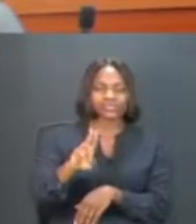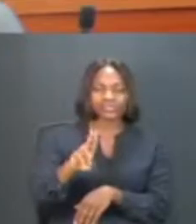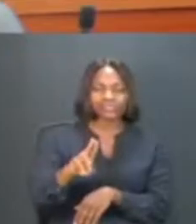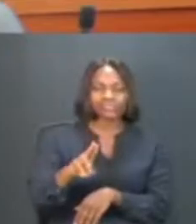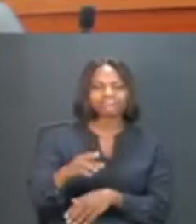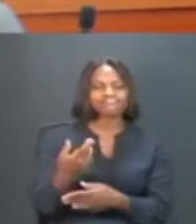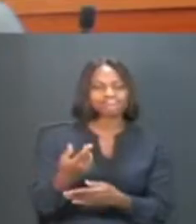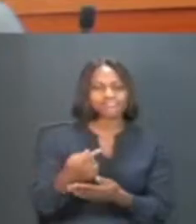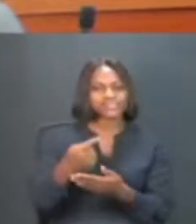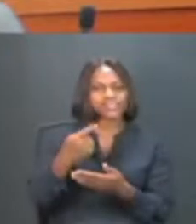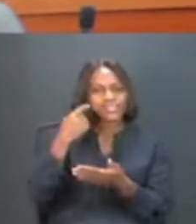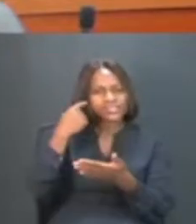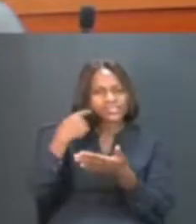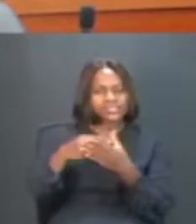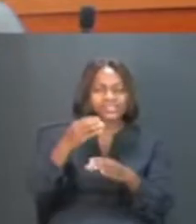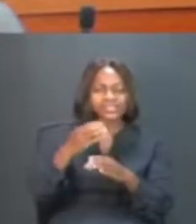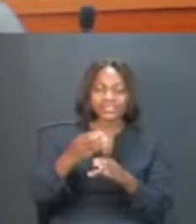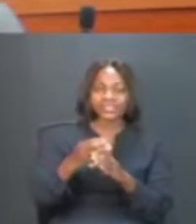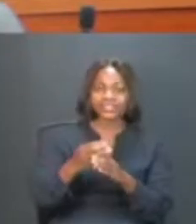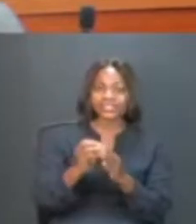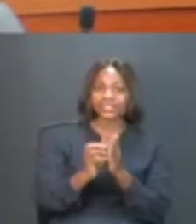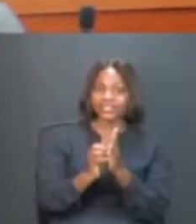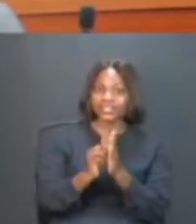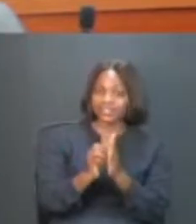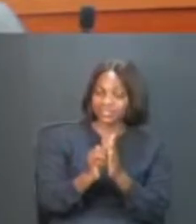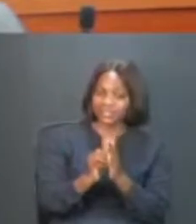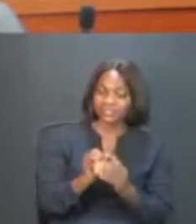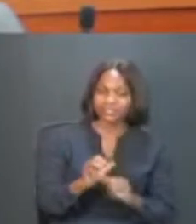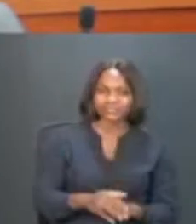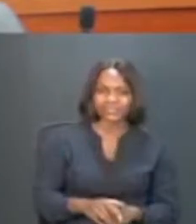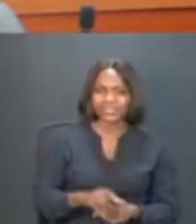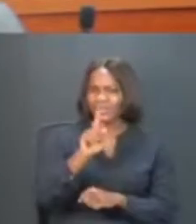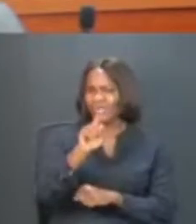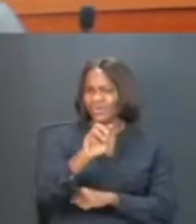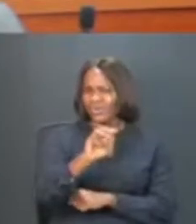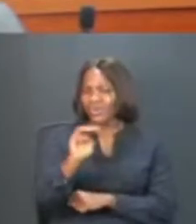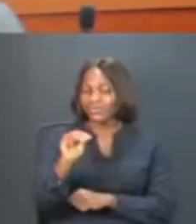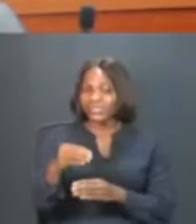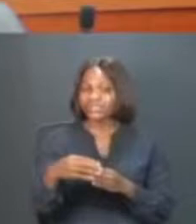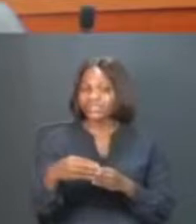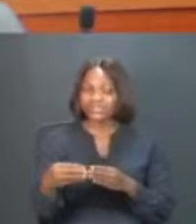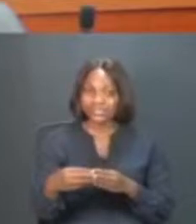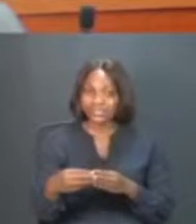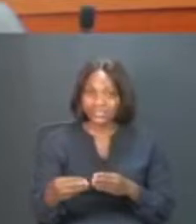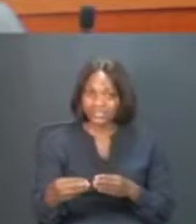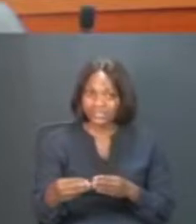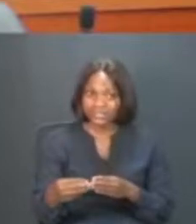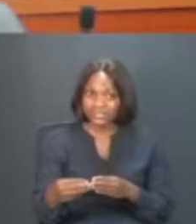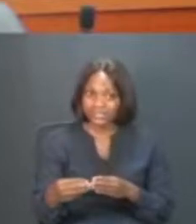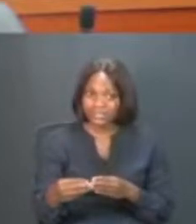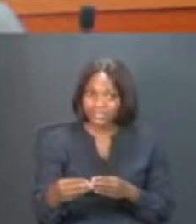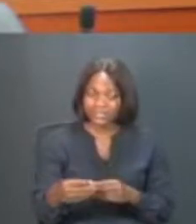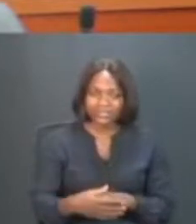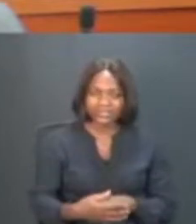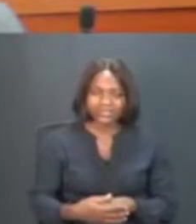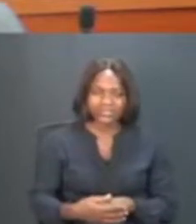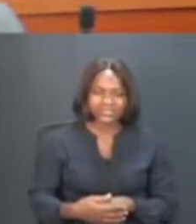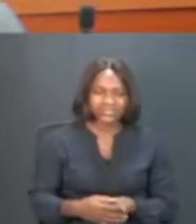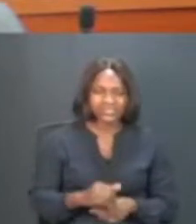cancers. But 1 million Ghana cedis, Mr. Speaker, is nowhere